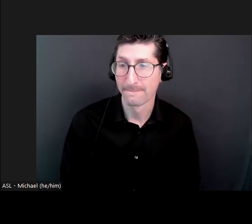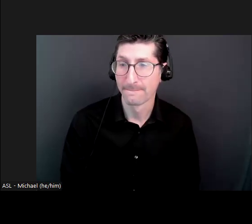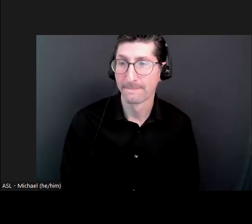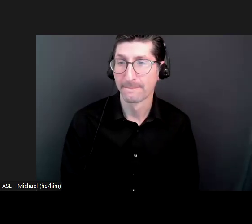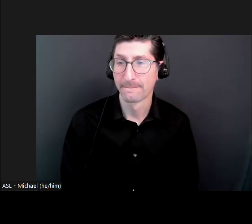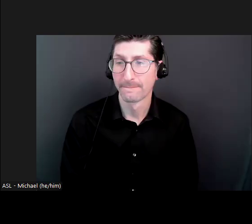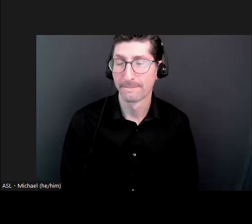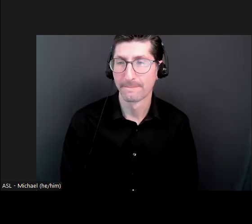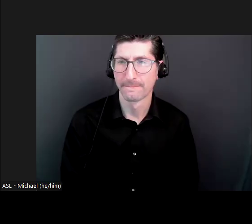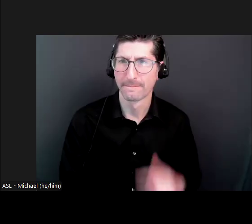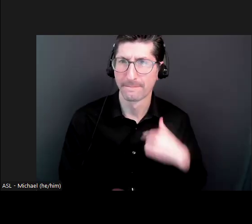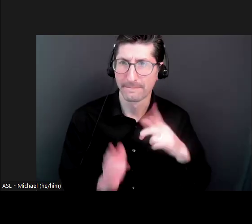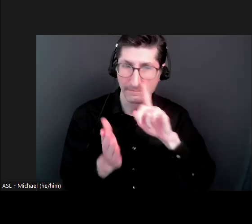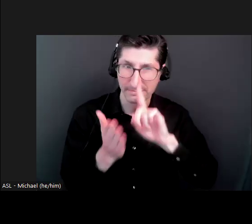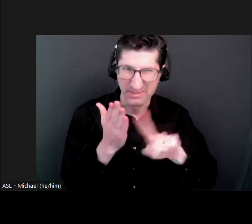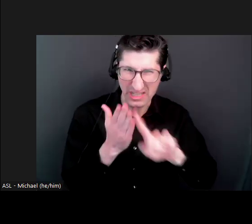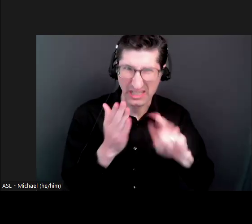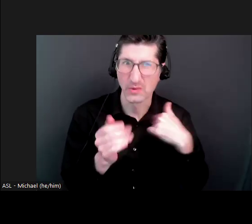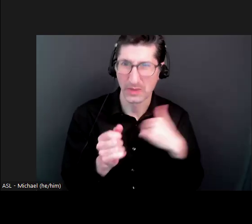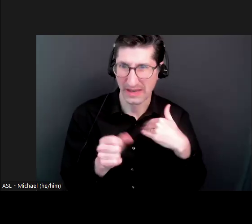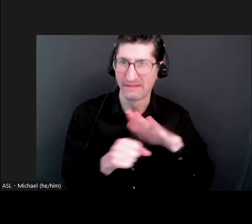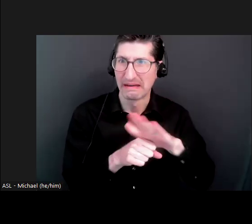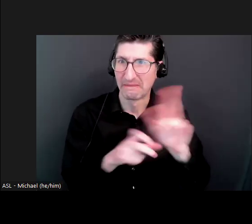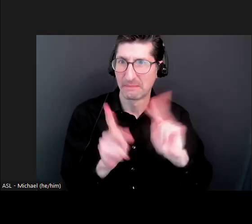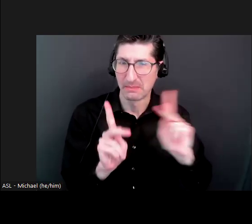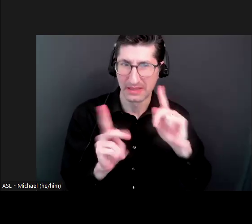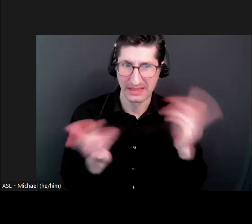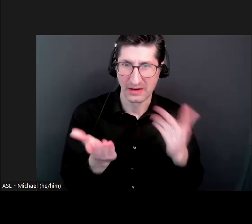So just confirming that we have quorum. Kessel, we do.